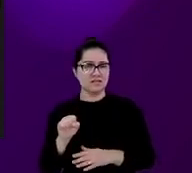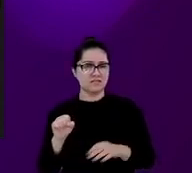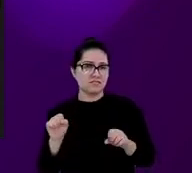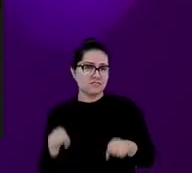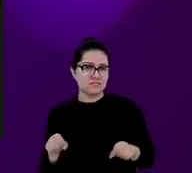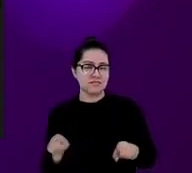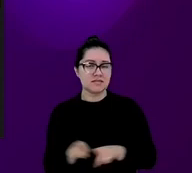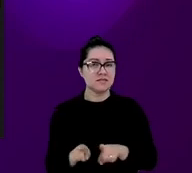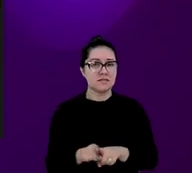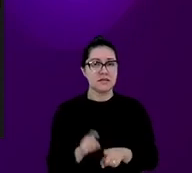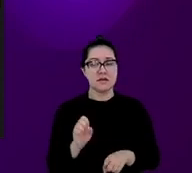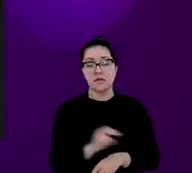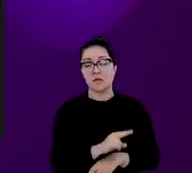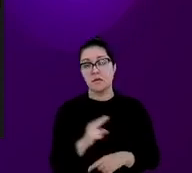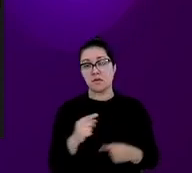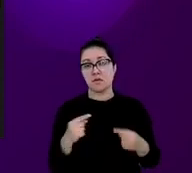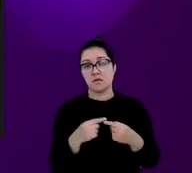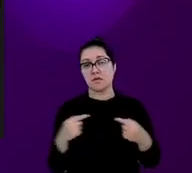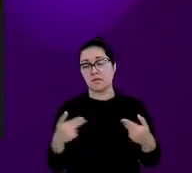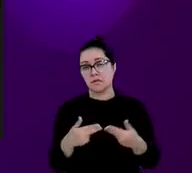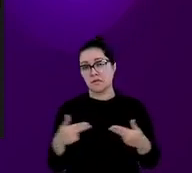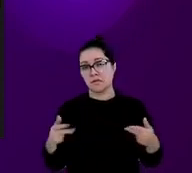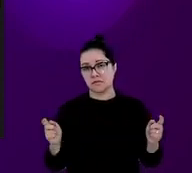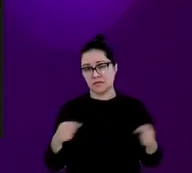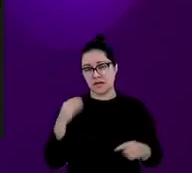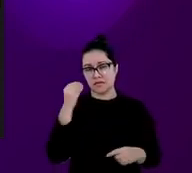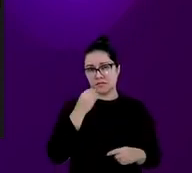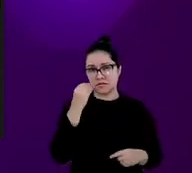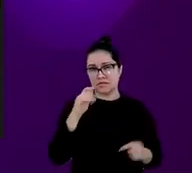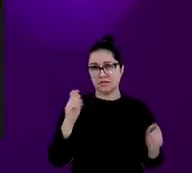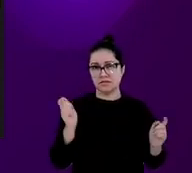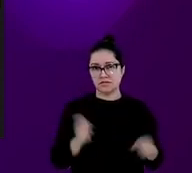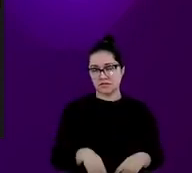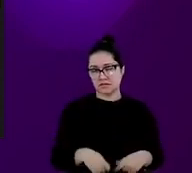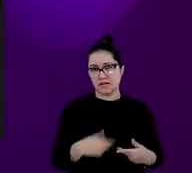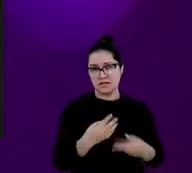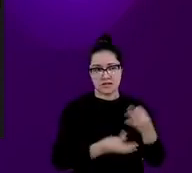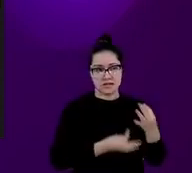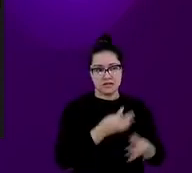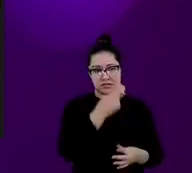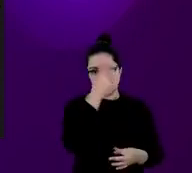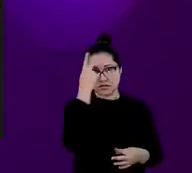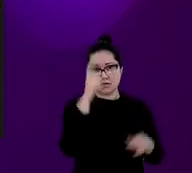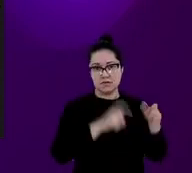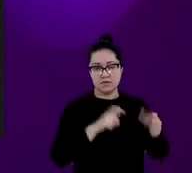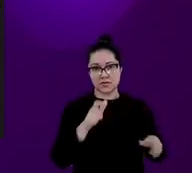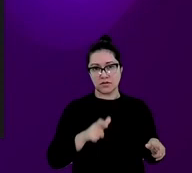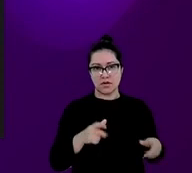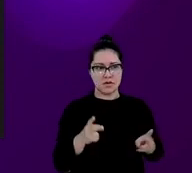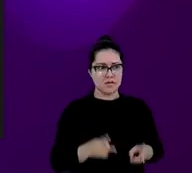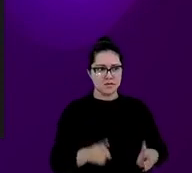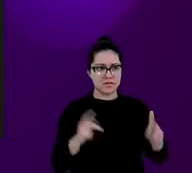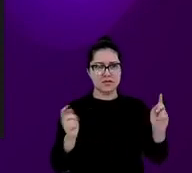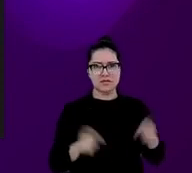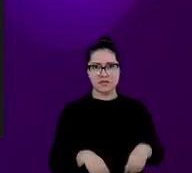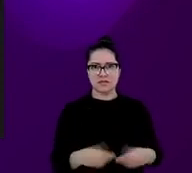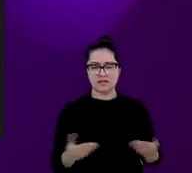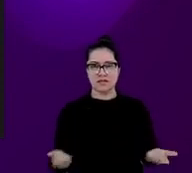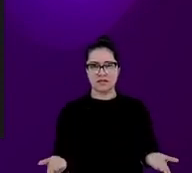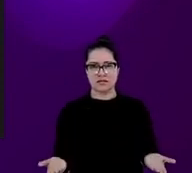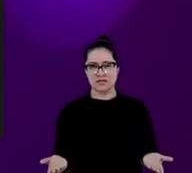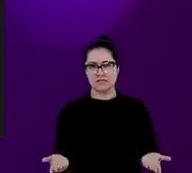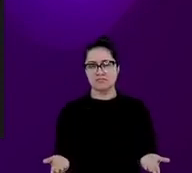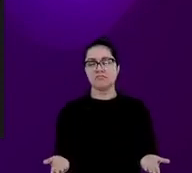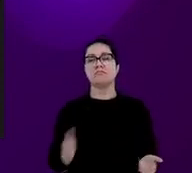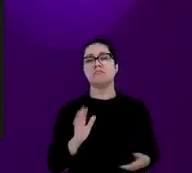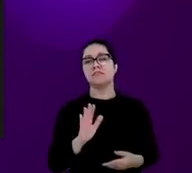people. So that's how they manage to carry on their practice. Perfect. So that's a sort of laser therapist.